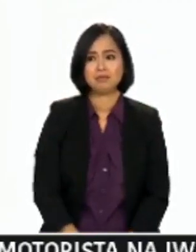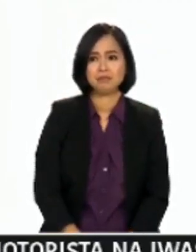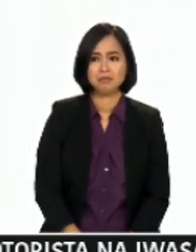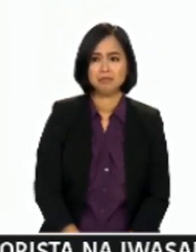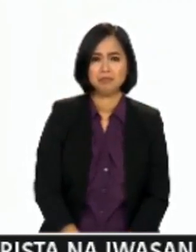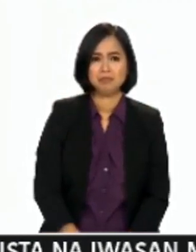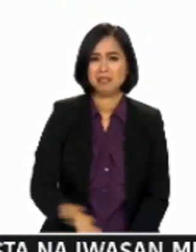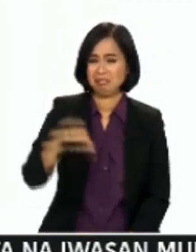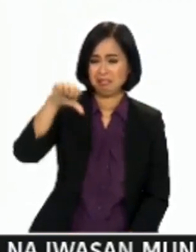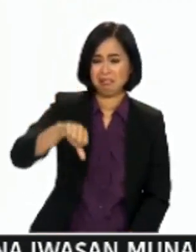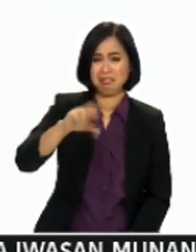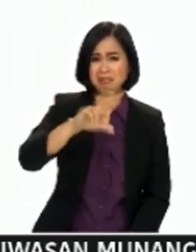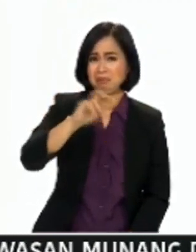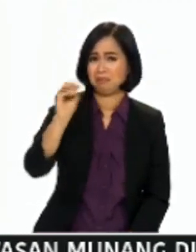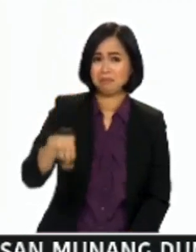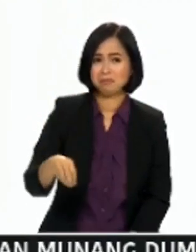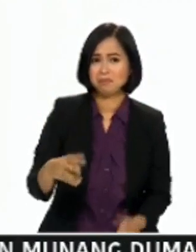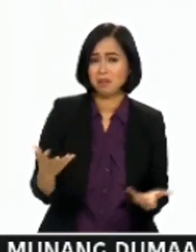I hope